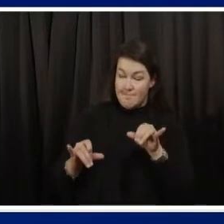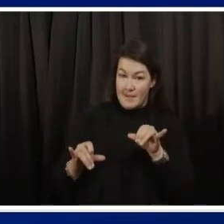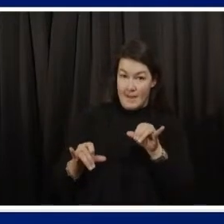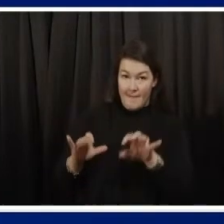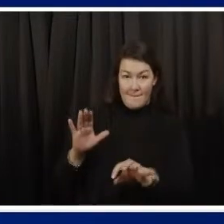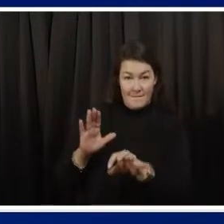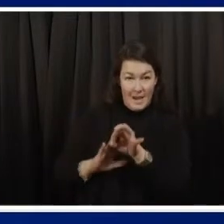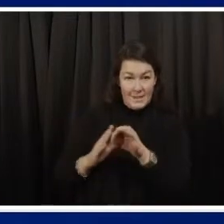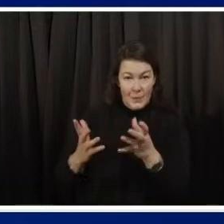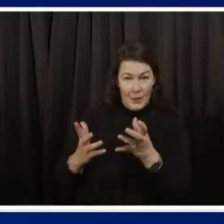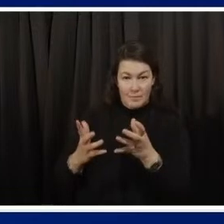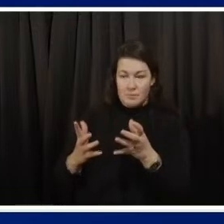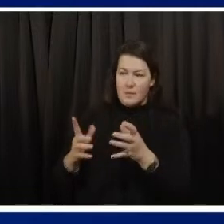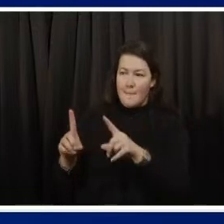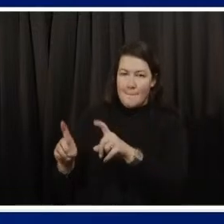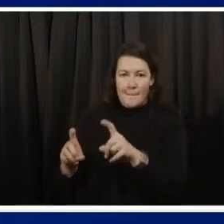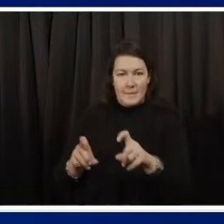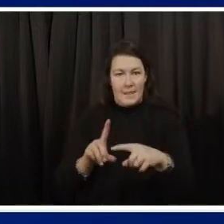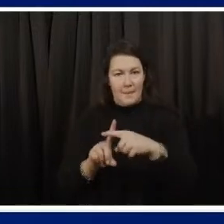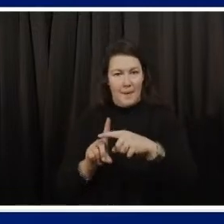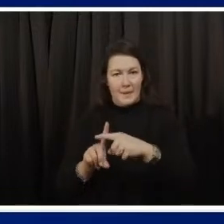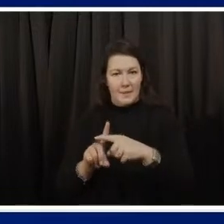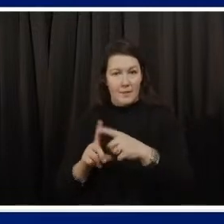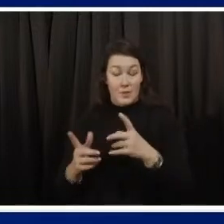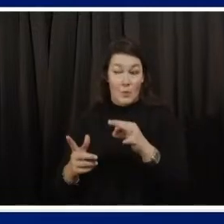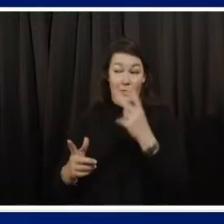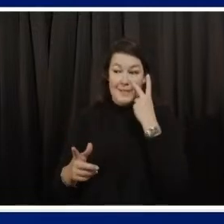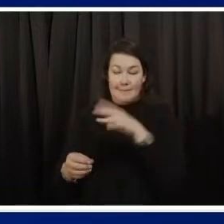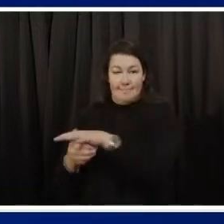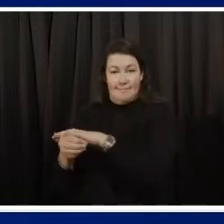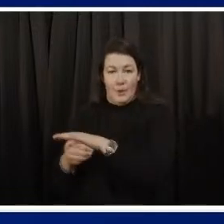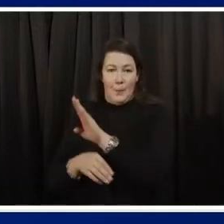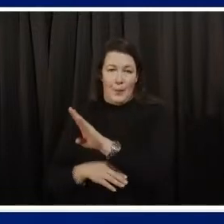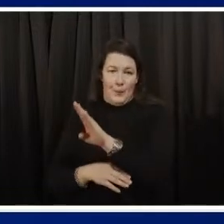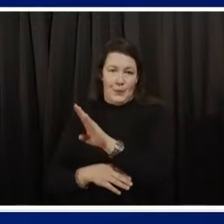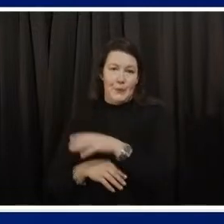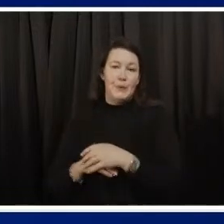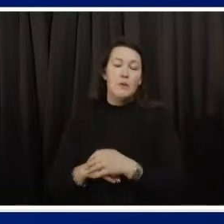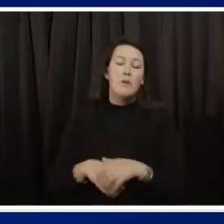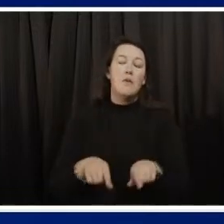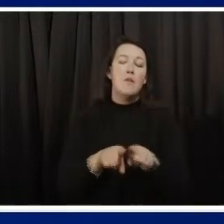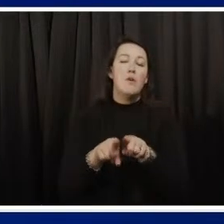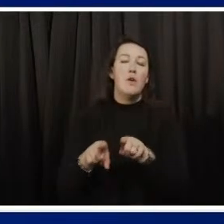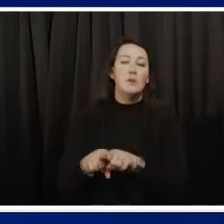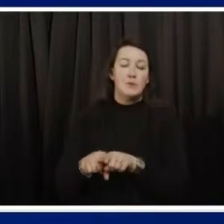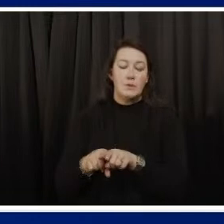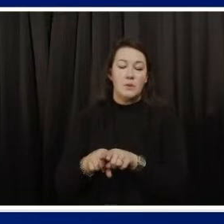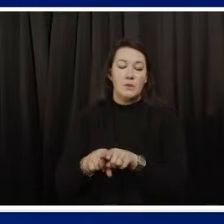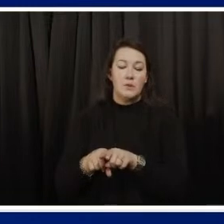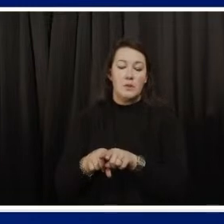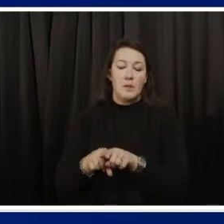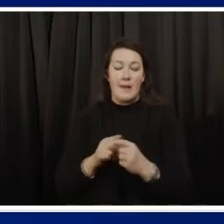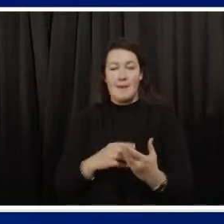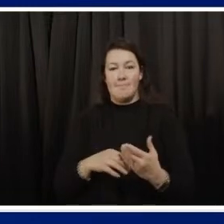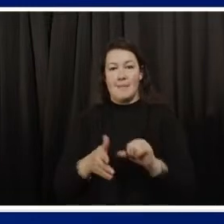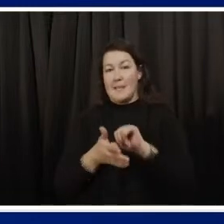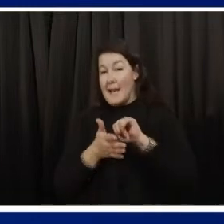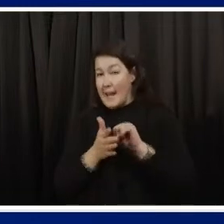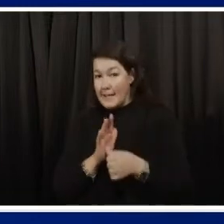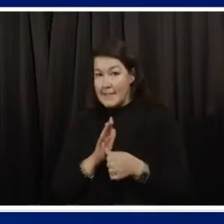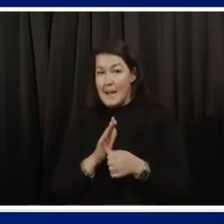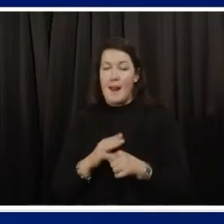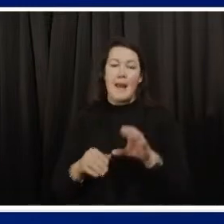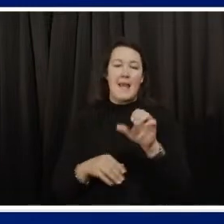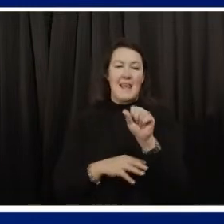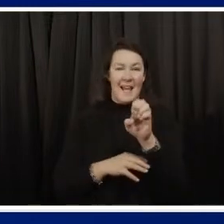transmission that we believe could potentially be occurring in Boulder County now. And we have also implemented enhanced case investigation and contacting